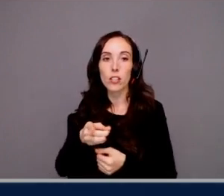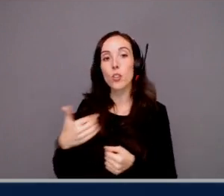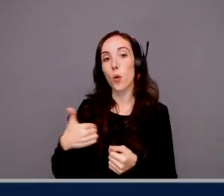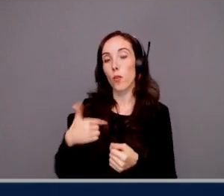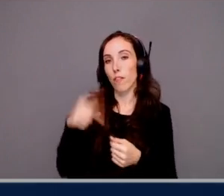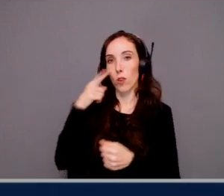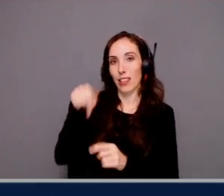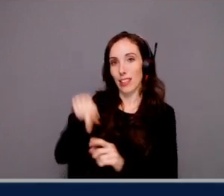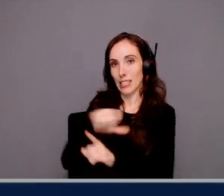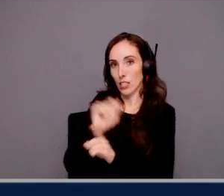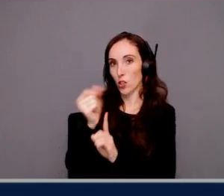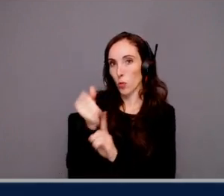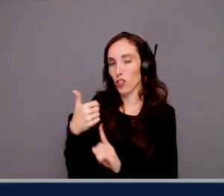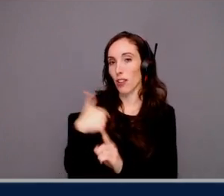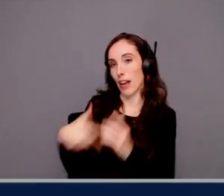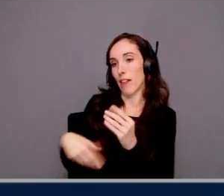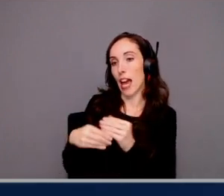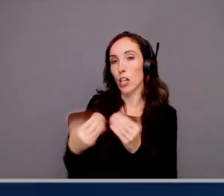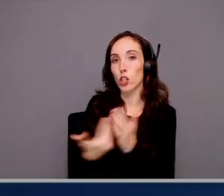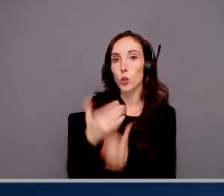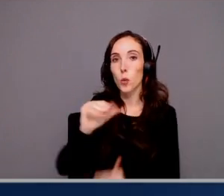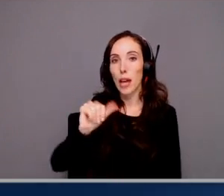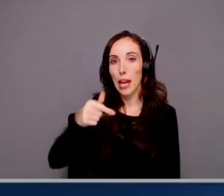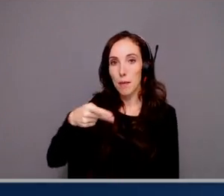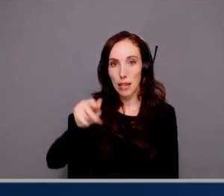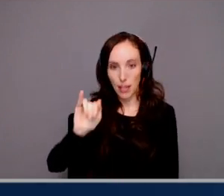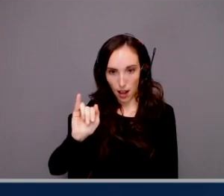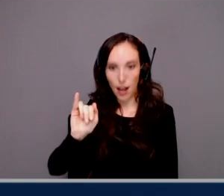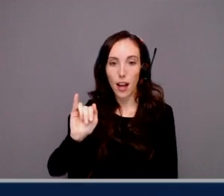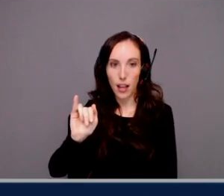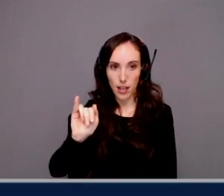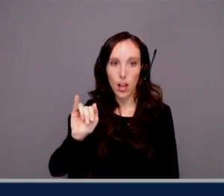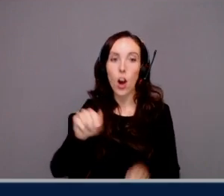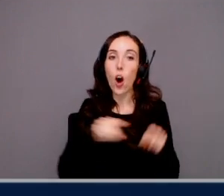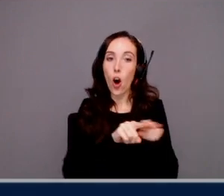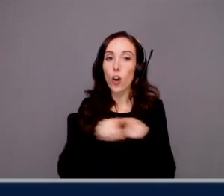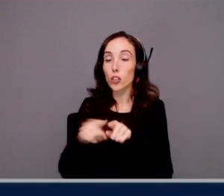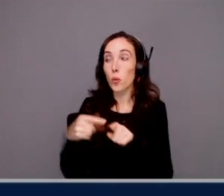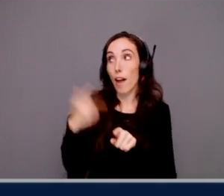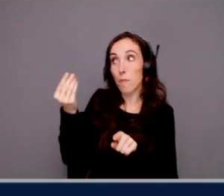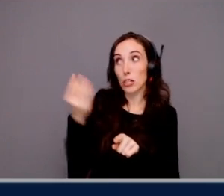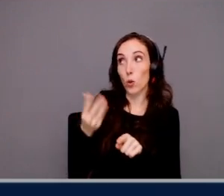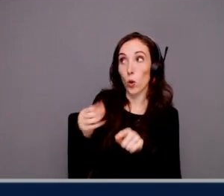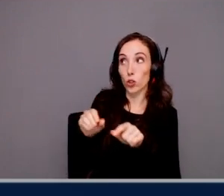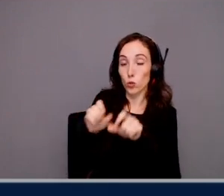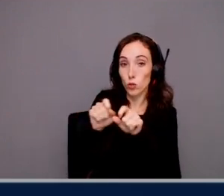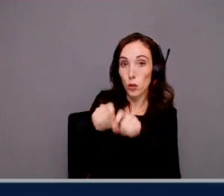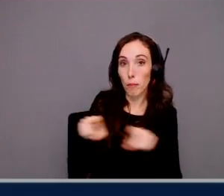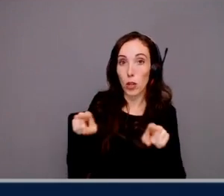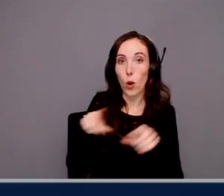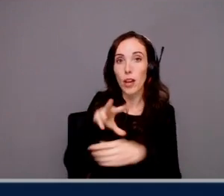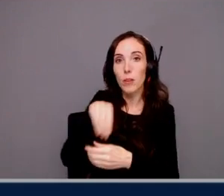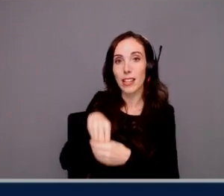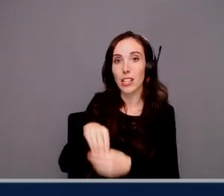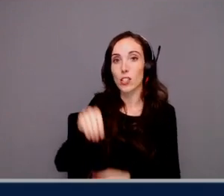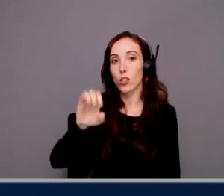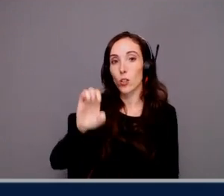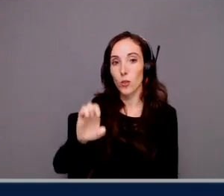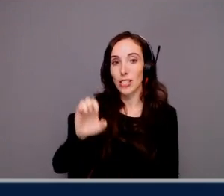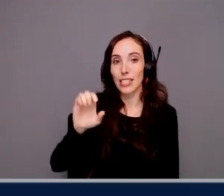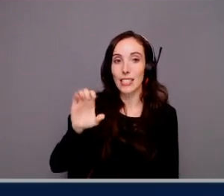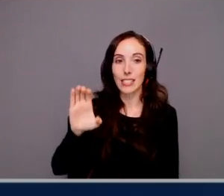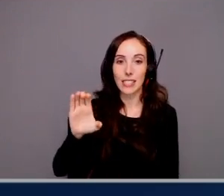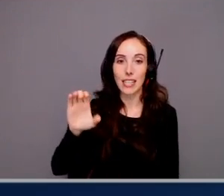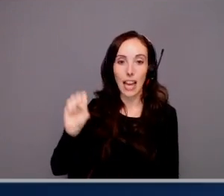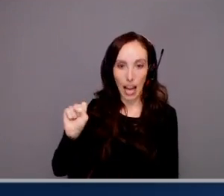in adding a new API. I've also been told by Mani to deploy this application into ECS Fargate. Of course. So I have added that also